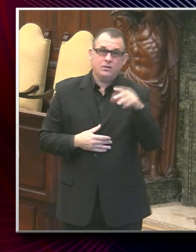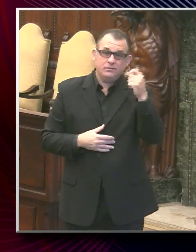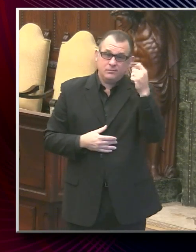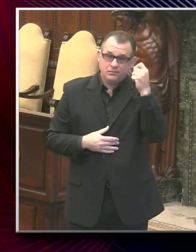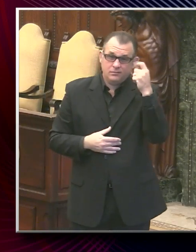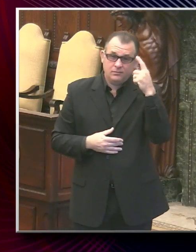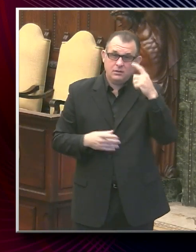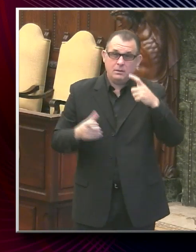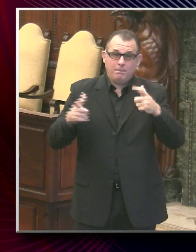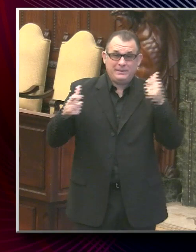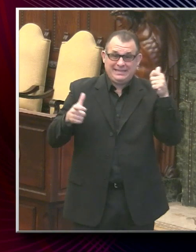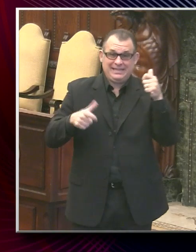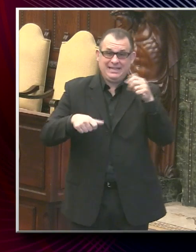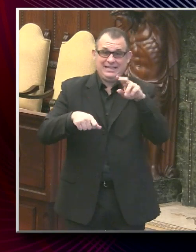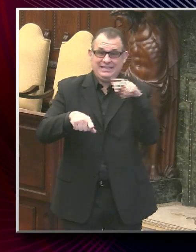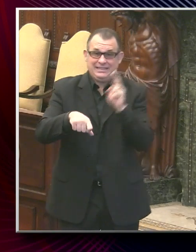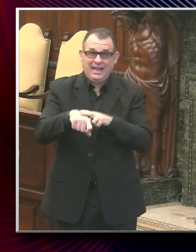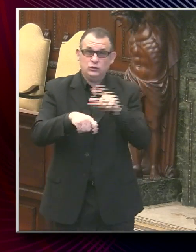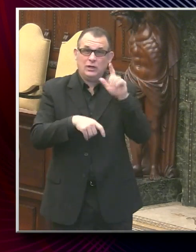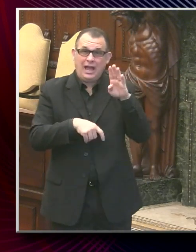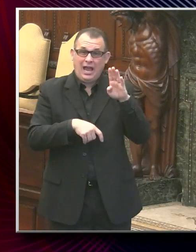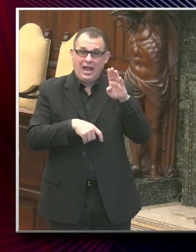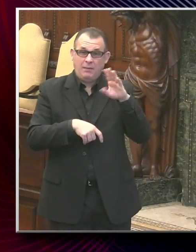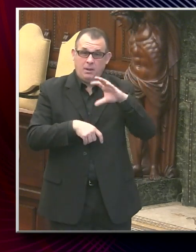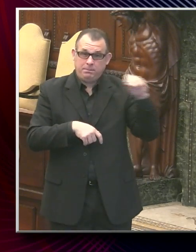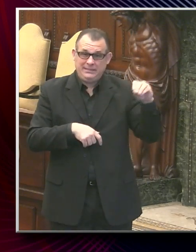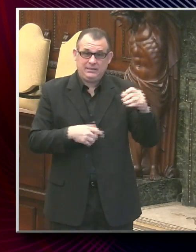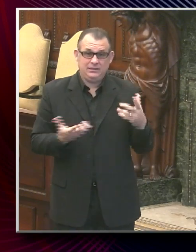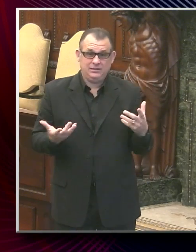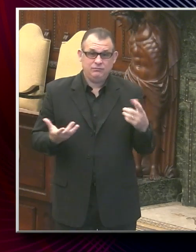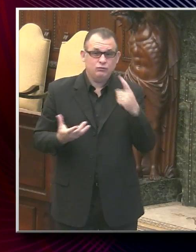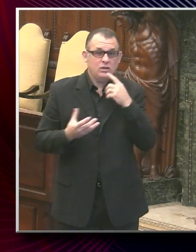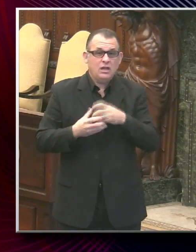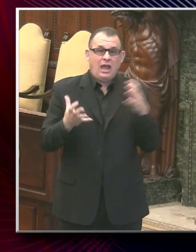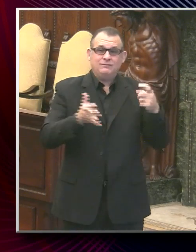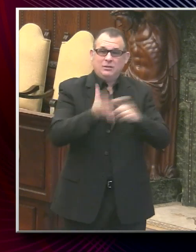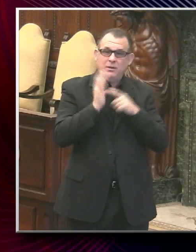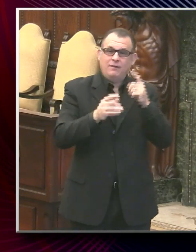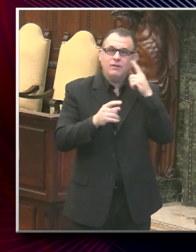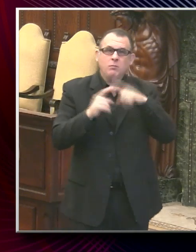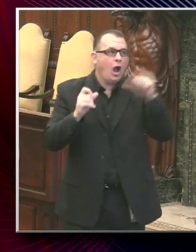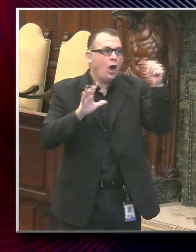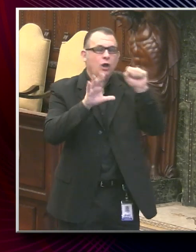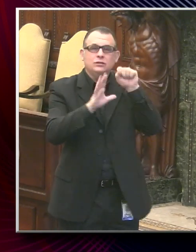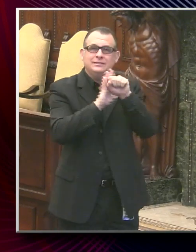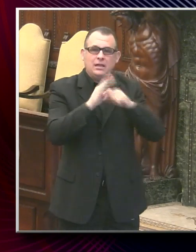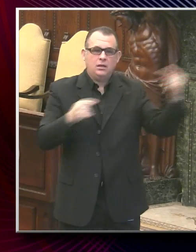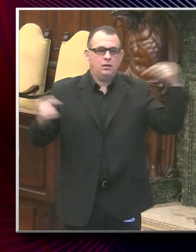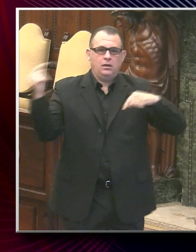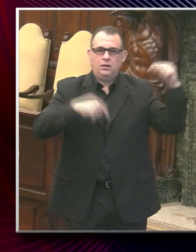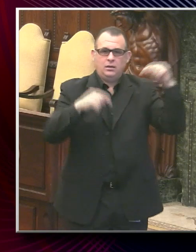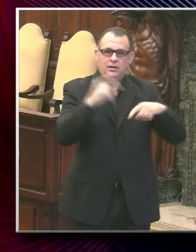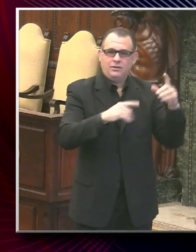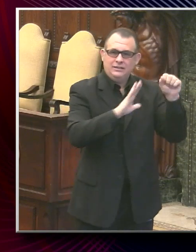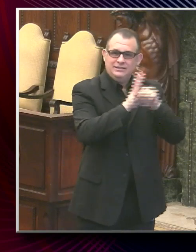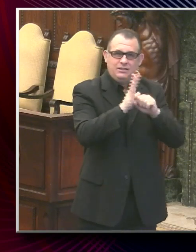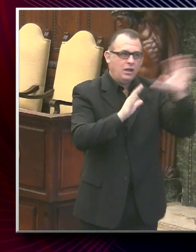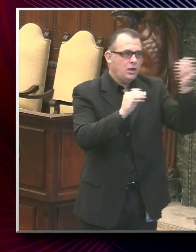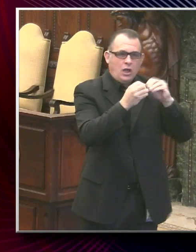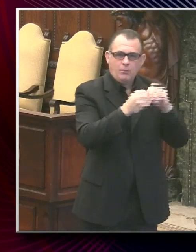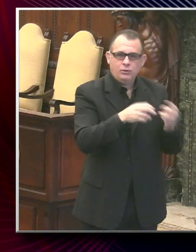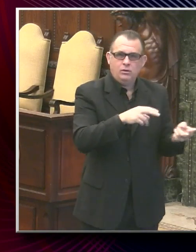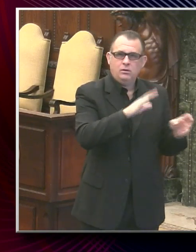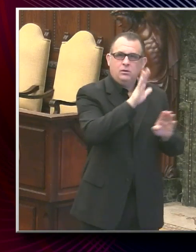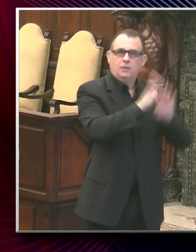national laboratories, and they are dealing with very, very high demand from other states where the epidemic is surging. This is nonetheless a problem